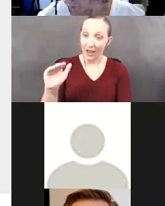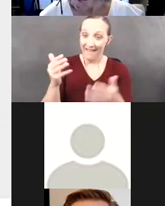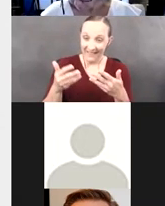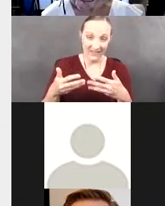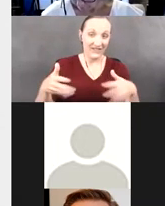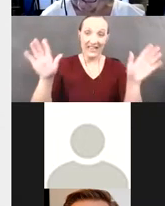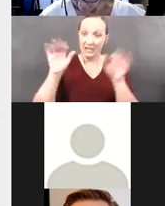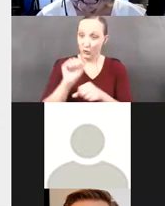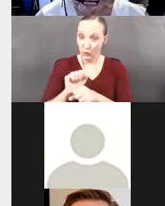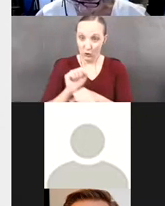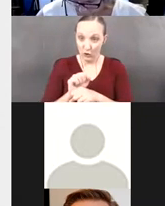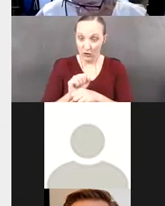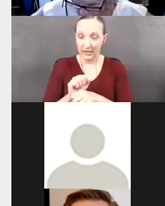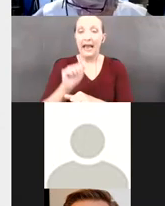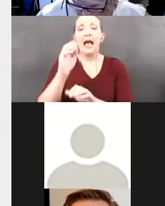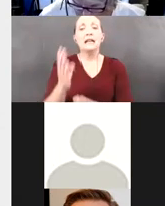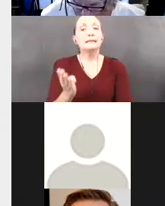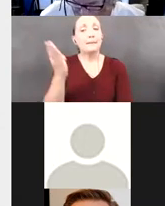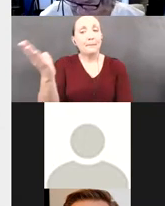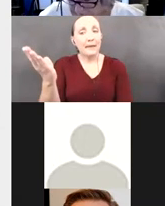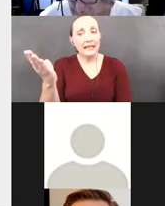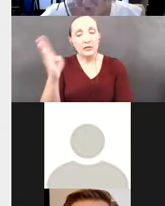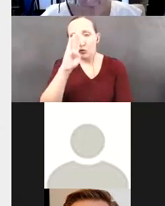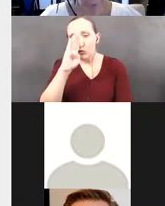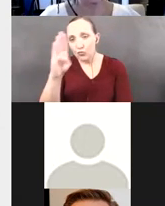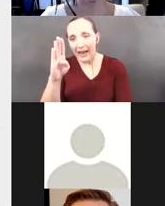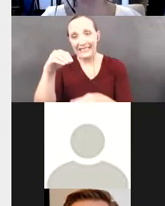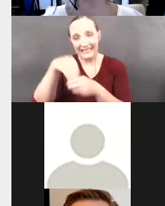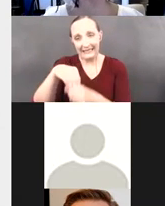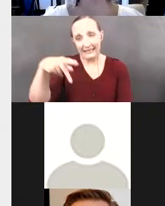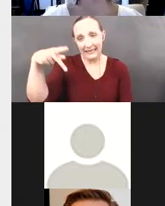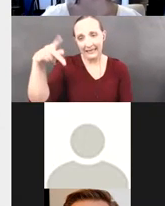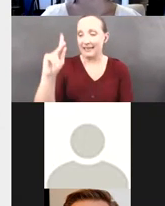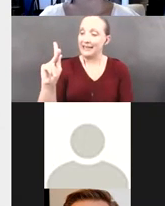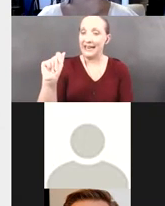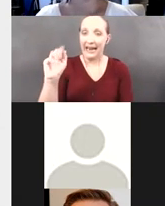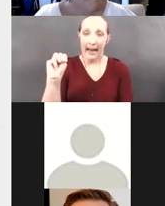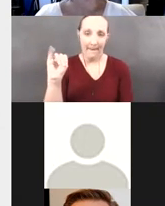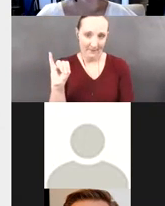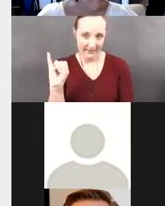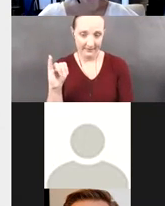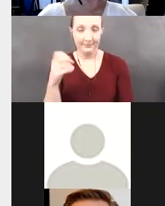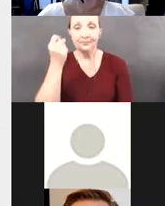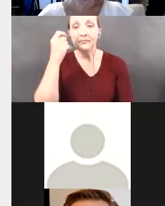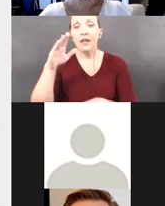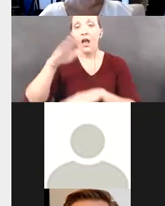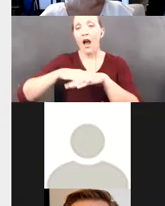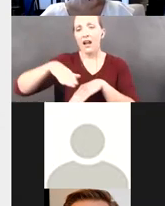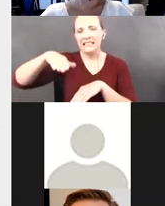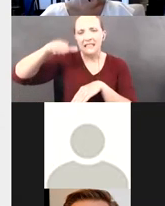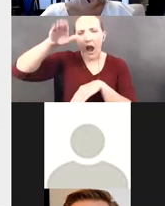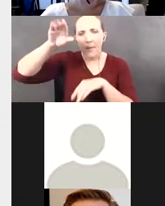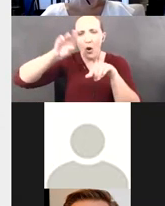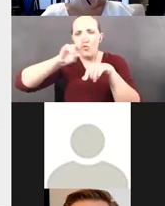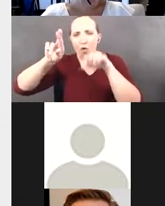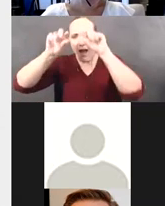su the trabajo, work can be turned in el directly trabajo from se puede Cami. entregar directamente On desde the top Cami. right-hand side of the En la screen, you parte de